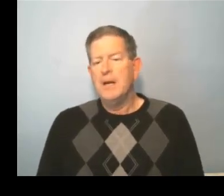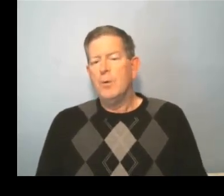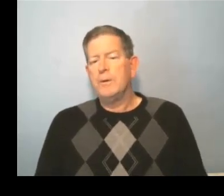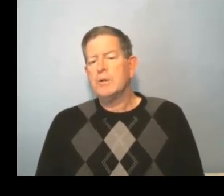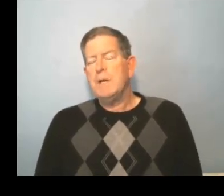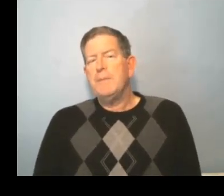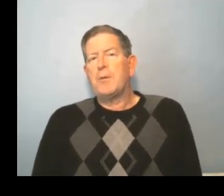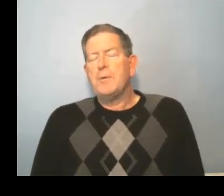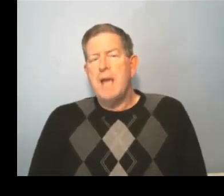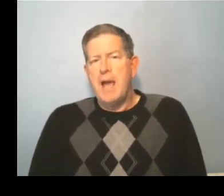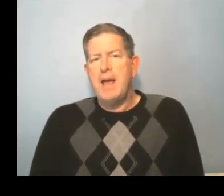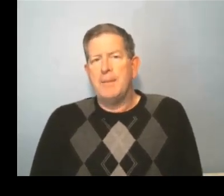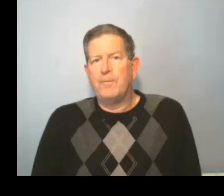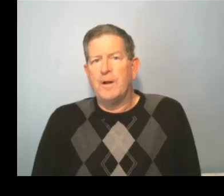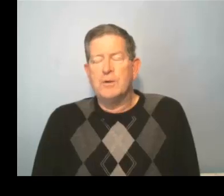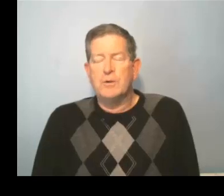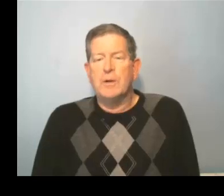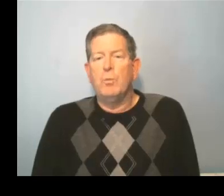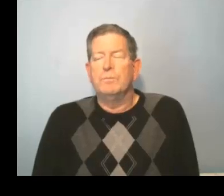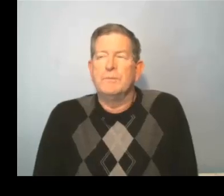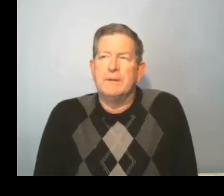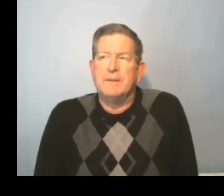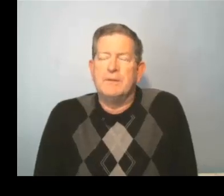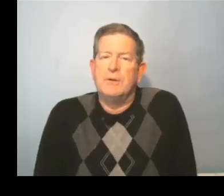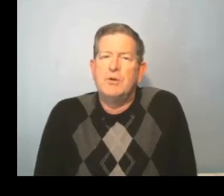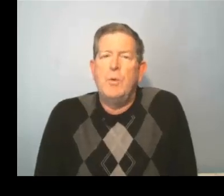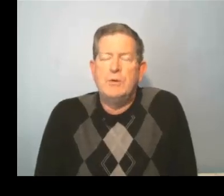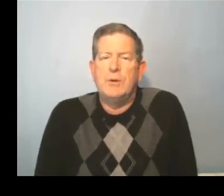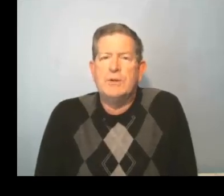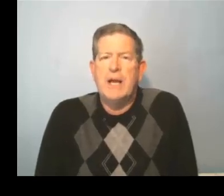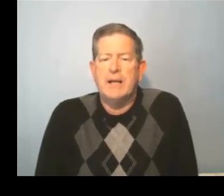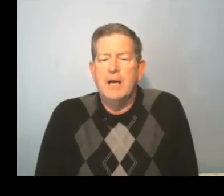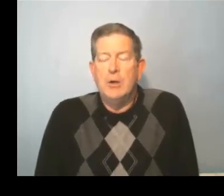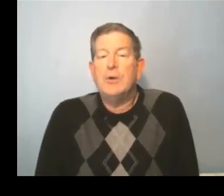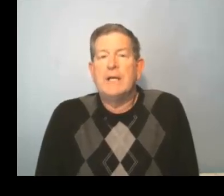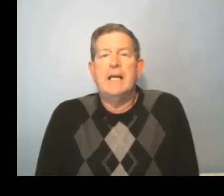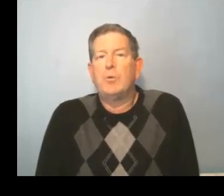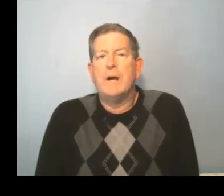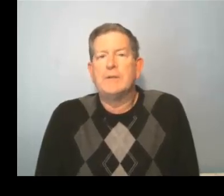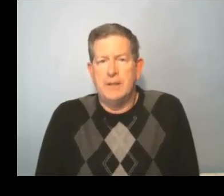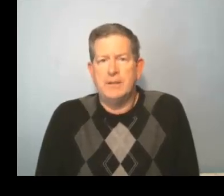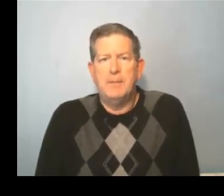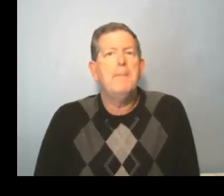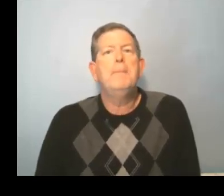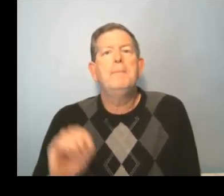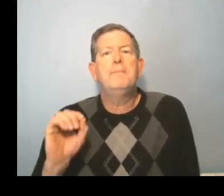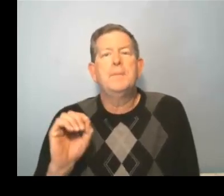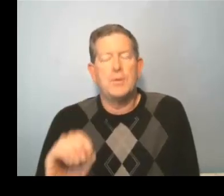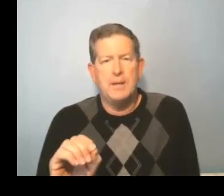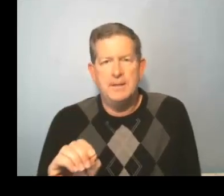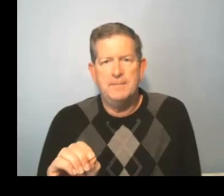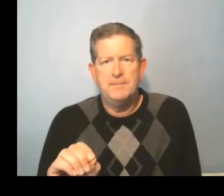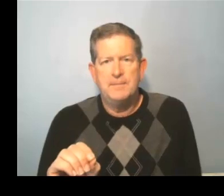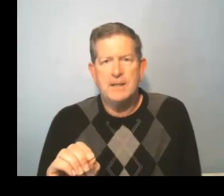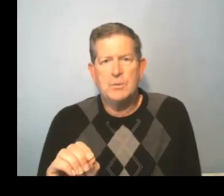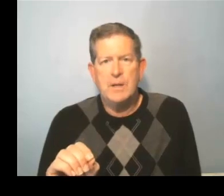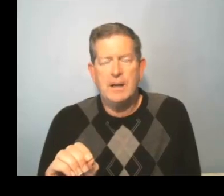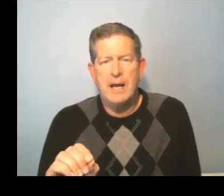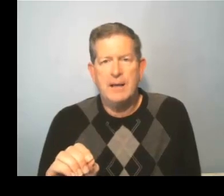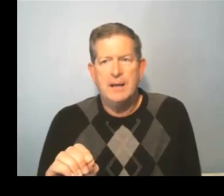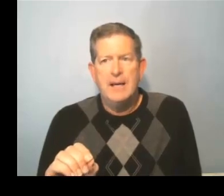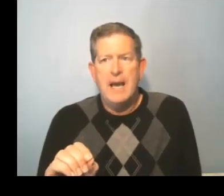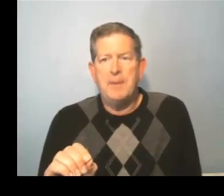p.m. When you're speaking about 3 a.m. in French, there are two ways you can say it. You can say il est 3 heures, period. It's